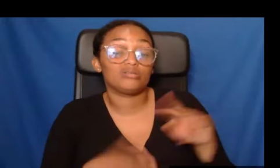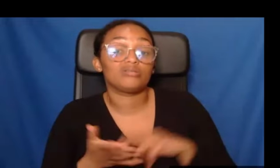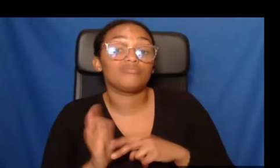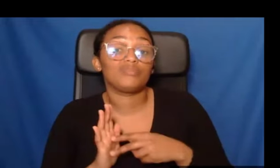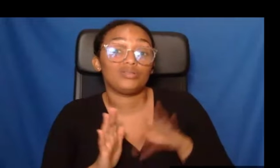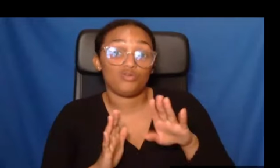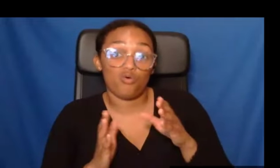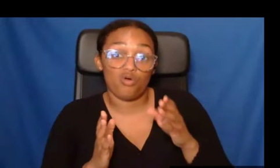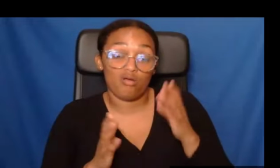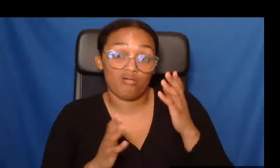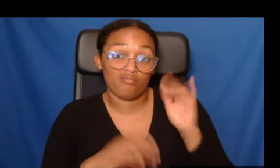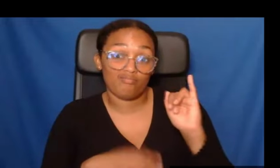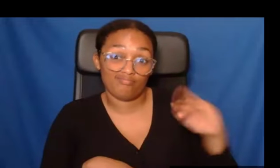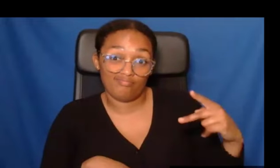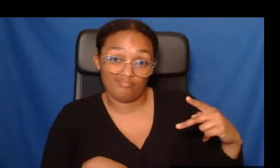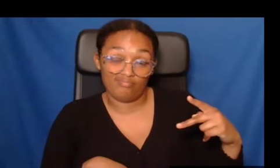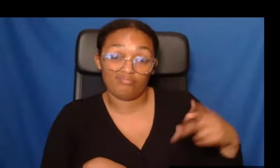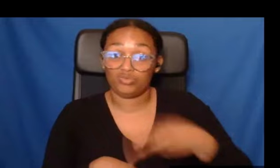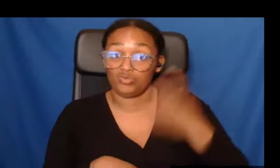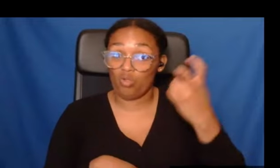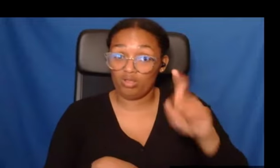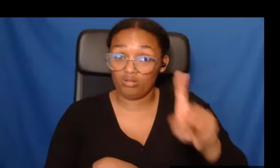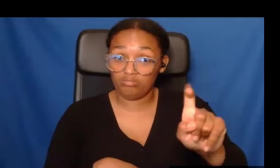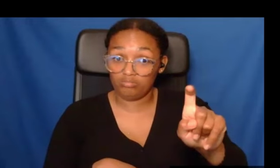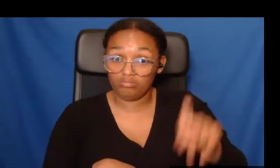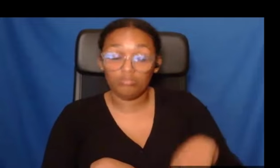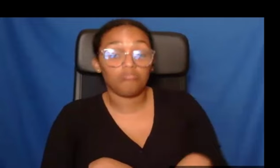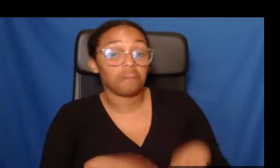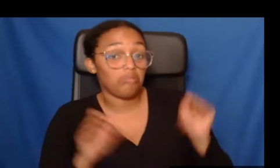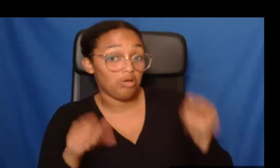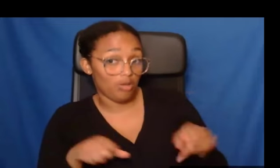stolen? It can be stolen or it could be lost.